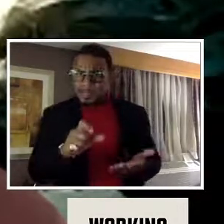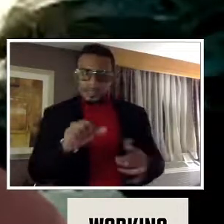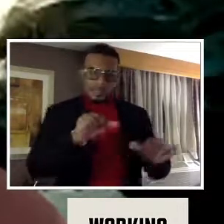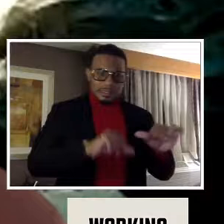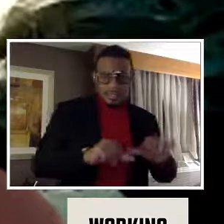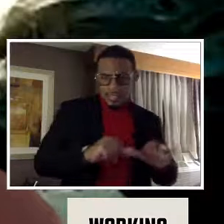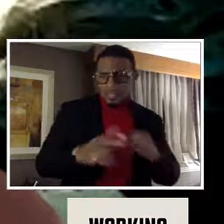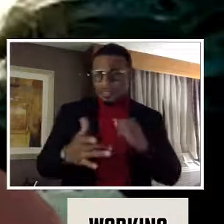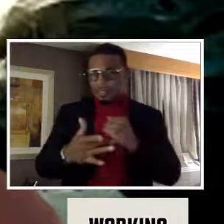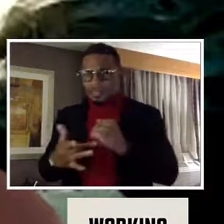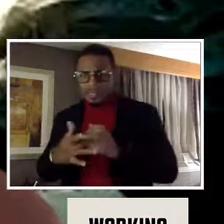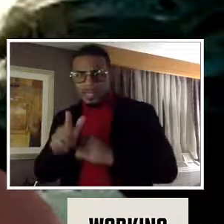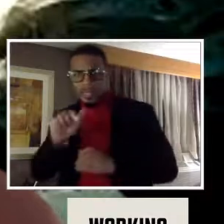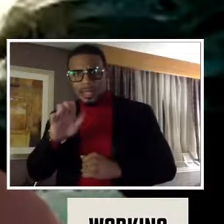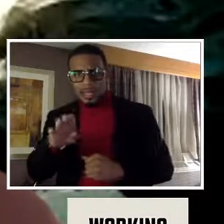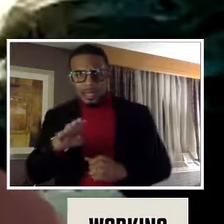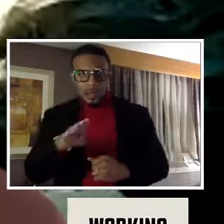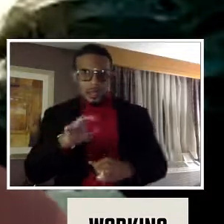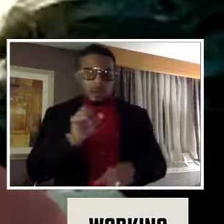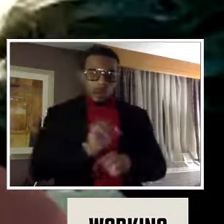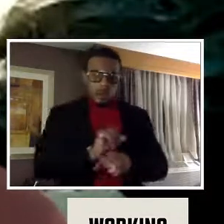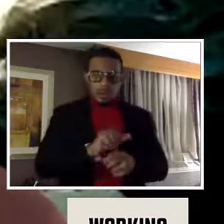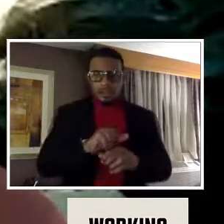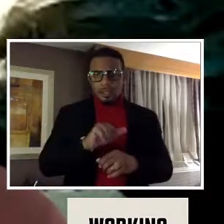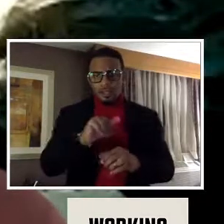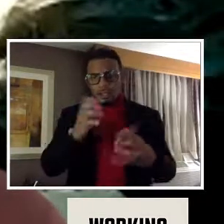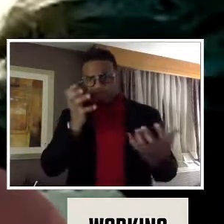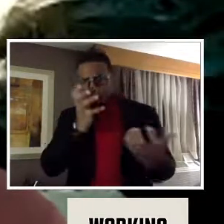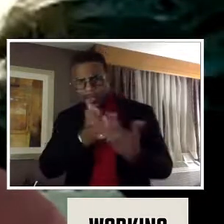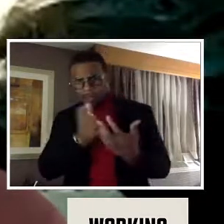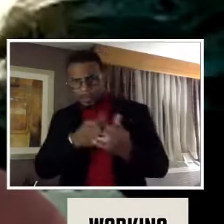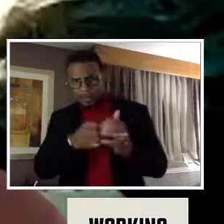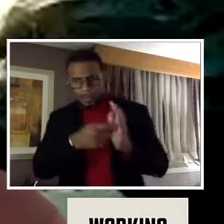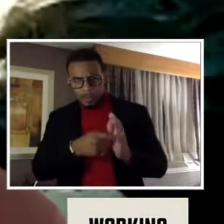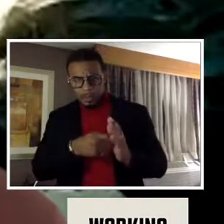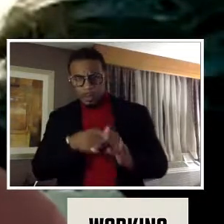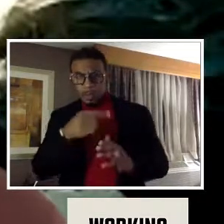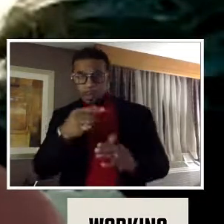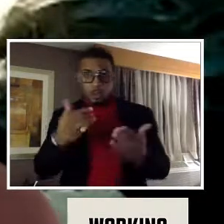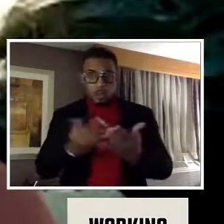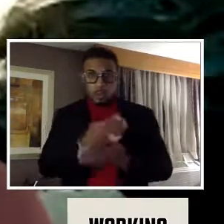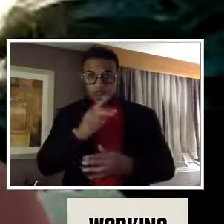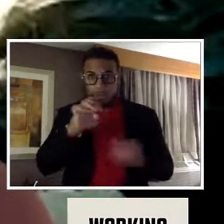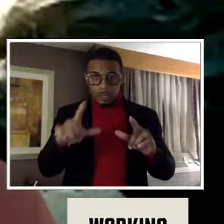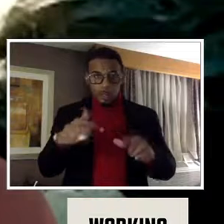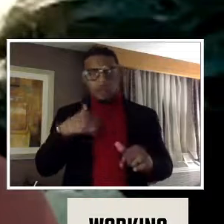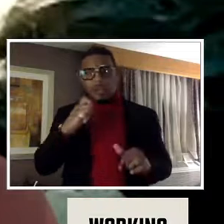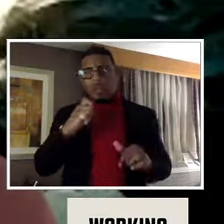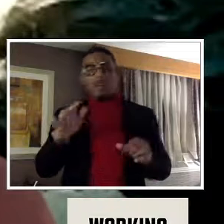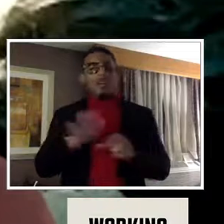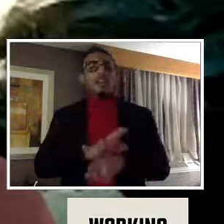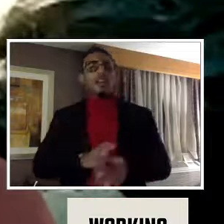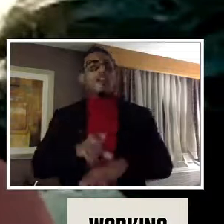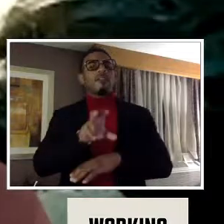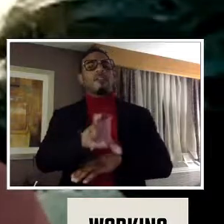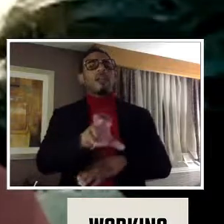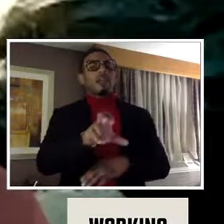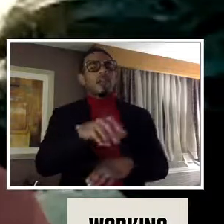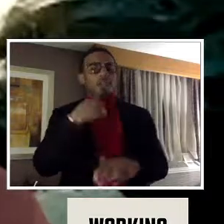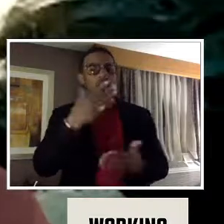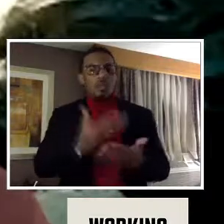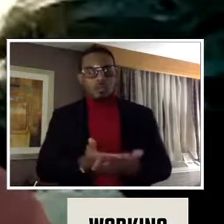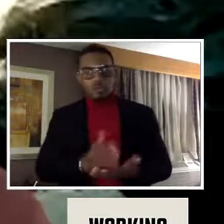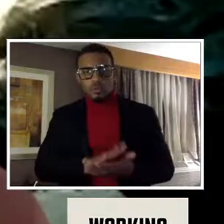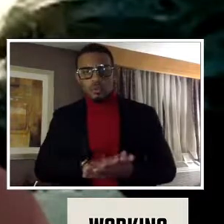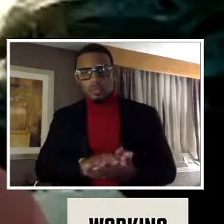and technology labs, and work in alignment with the demands of a Green New Deal. So we need to fully fund our public schools,